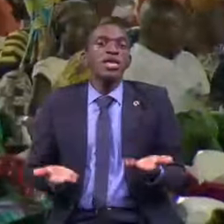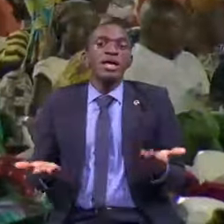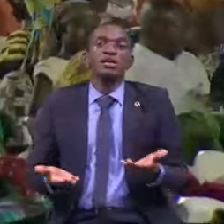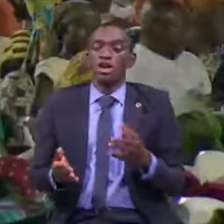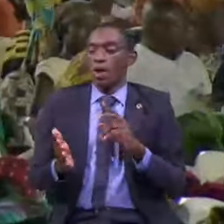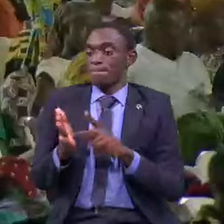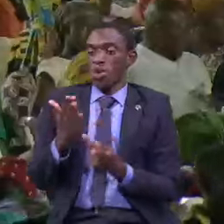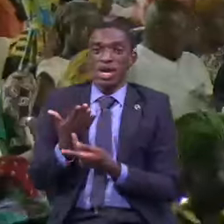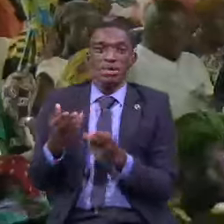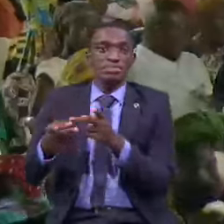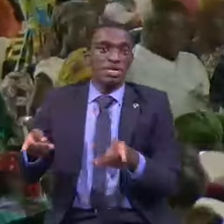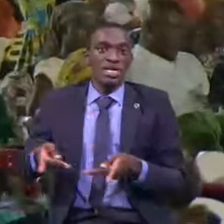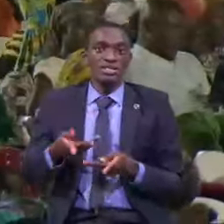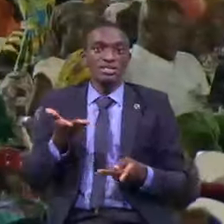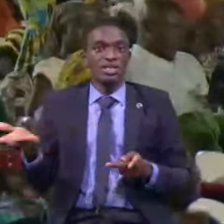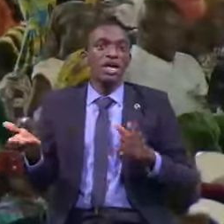in Douala, Cameroon.